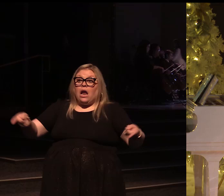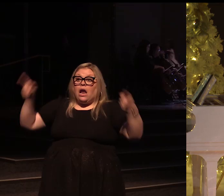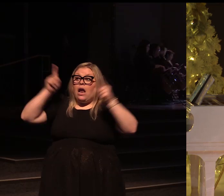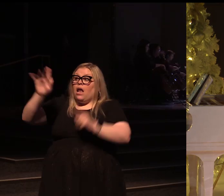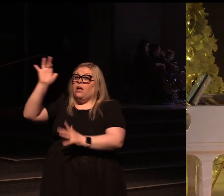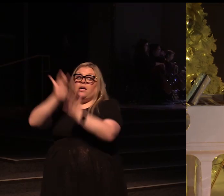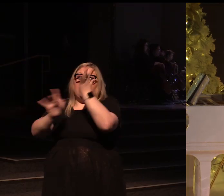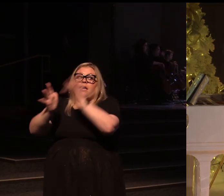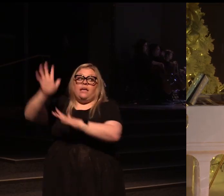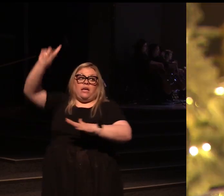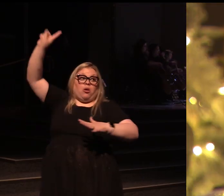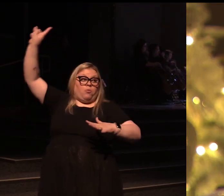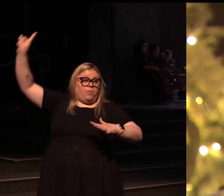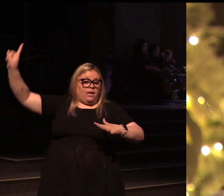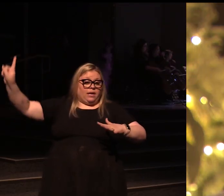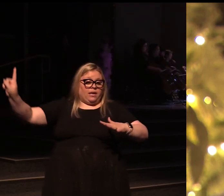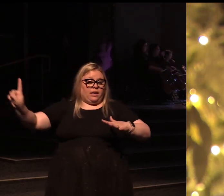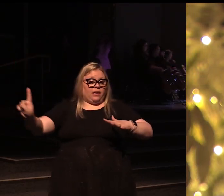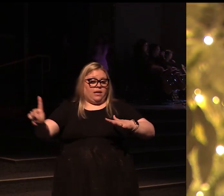pining, till he